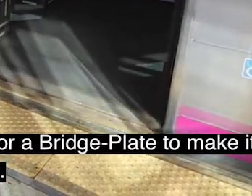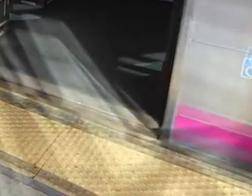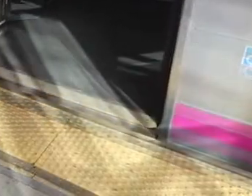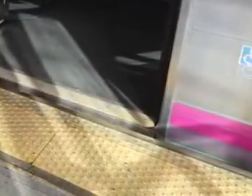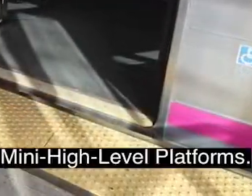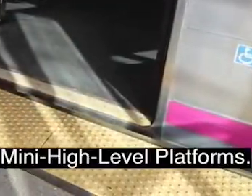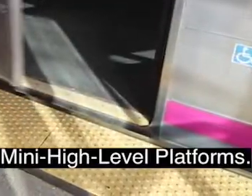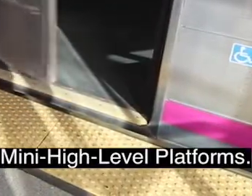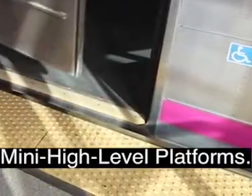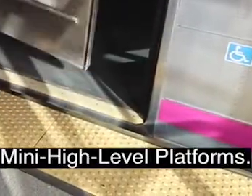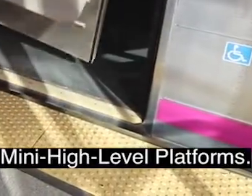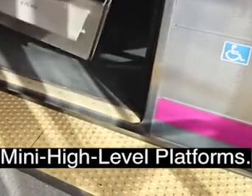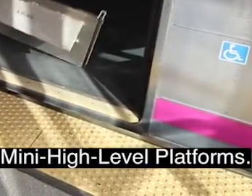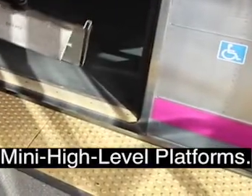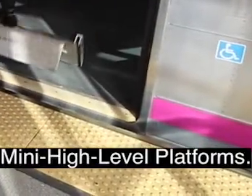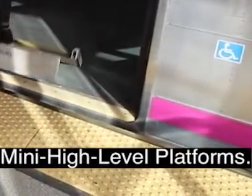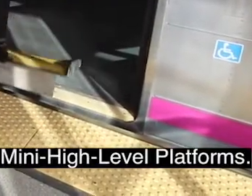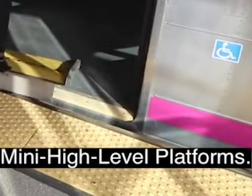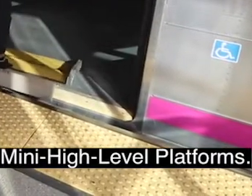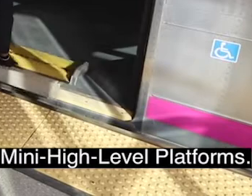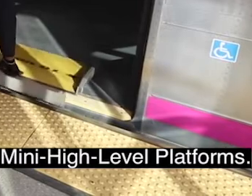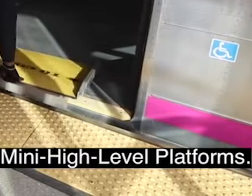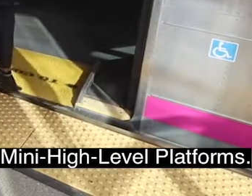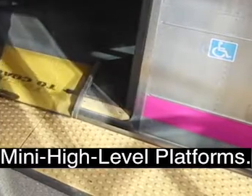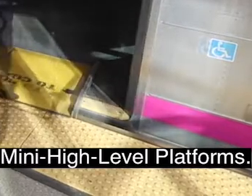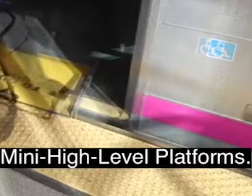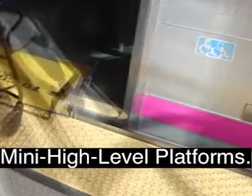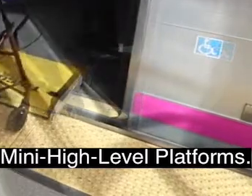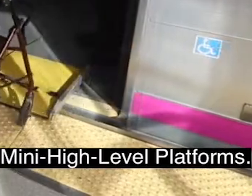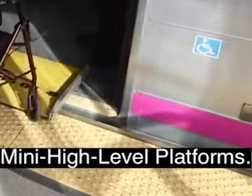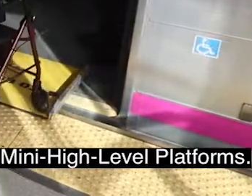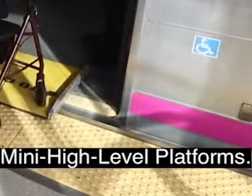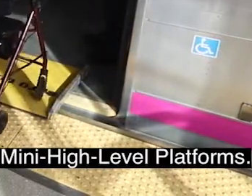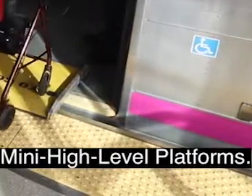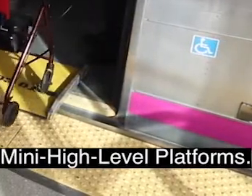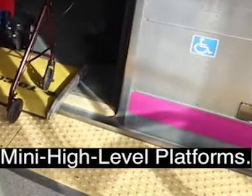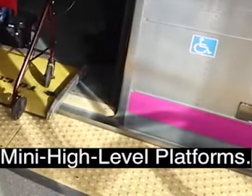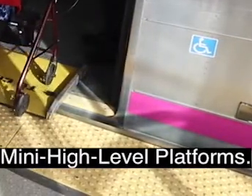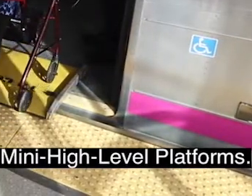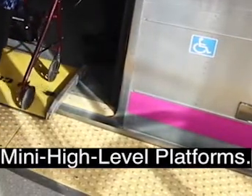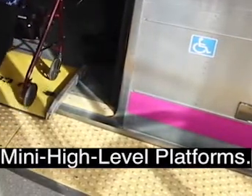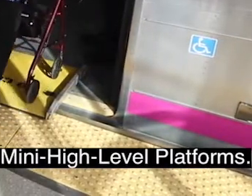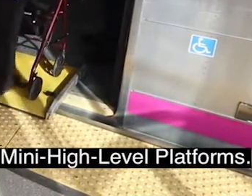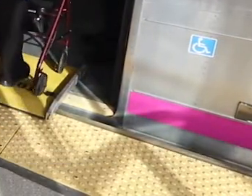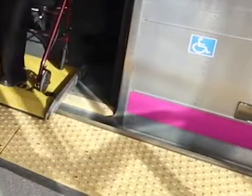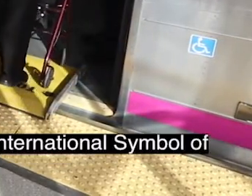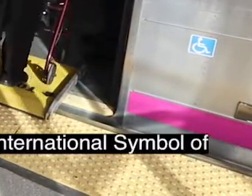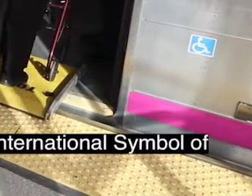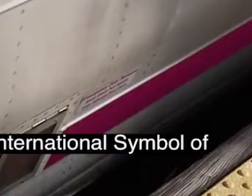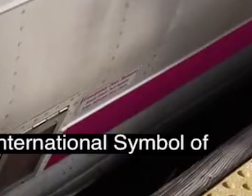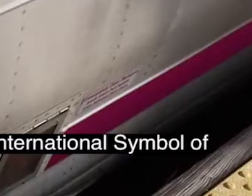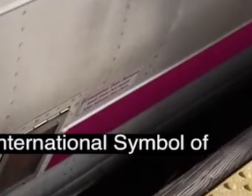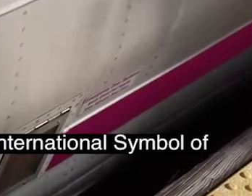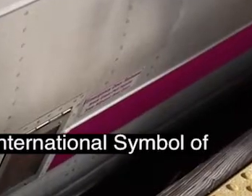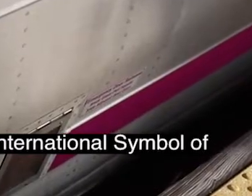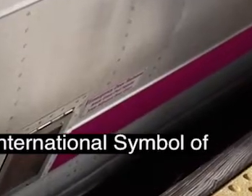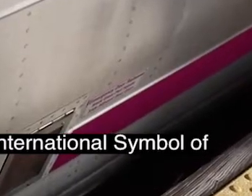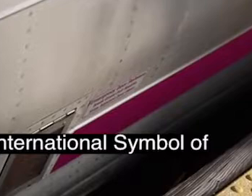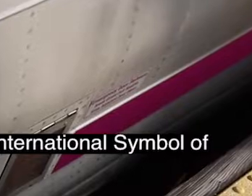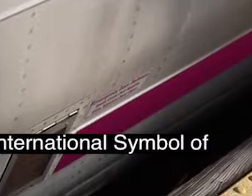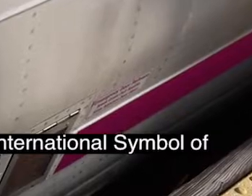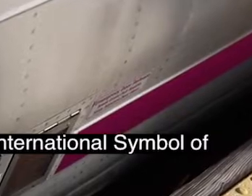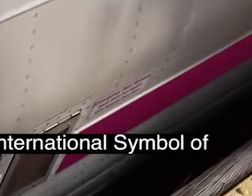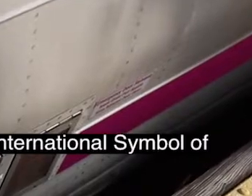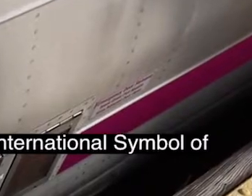train. Bridge plates are available on all accessible high-level and mini-high-level platforms. The accessible cars on